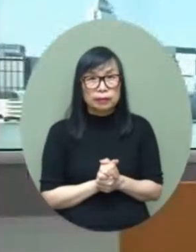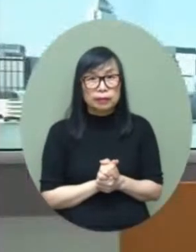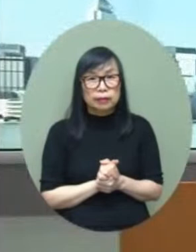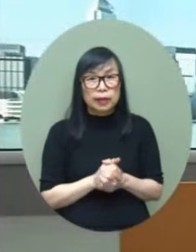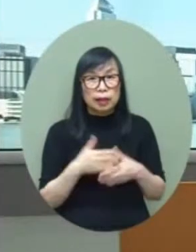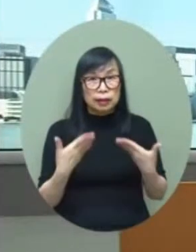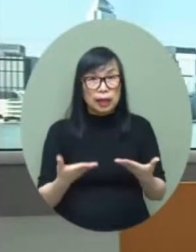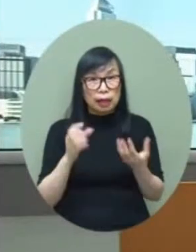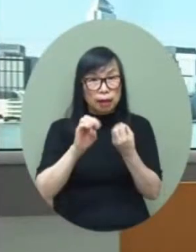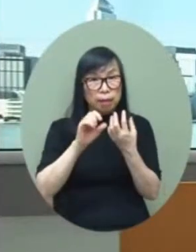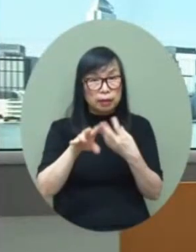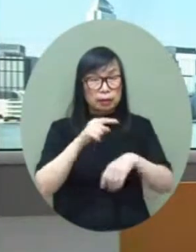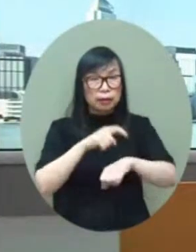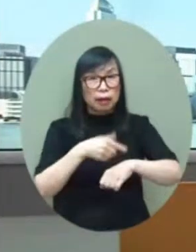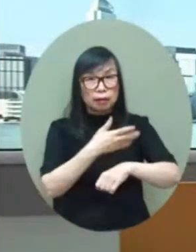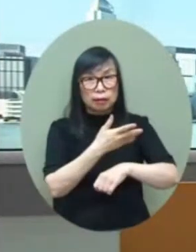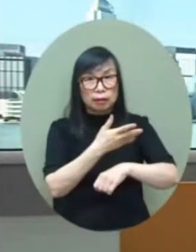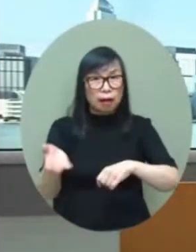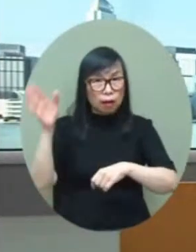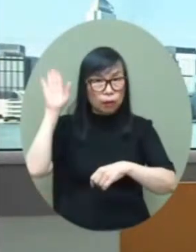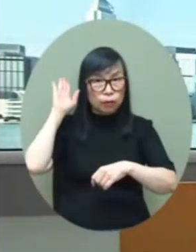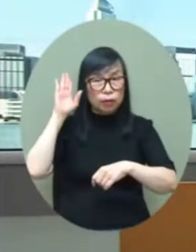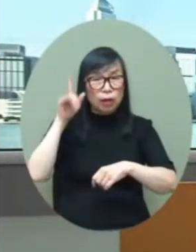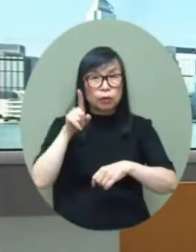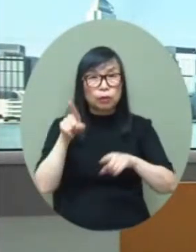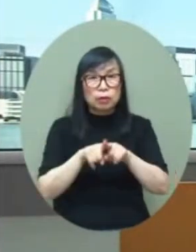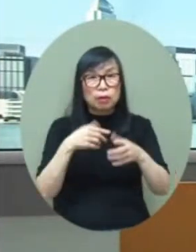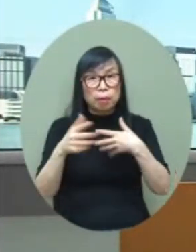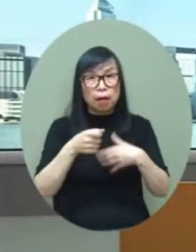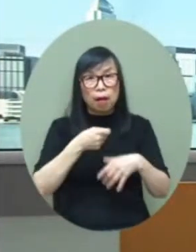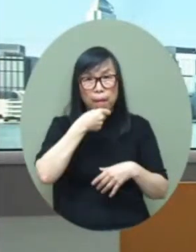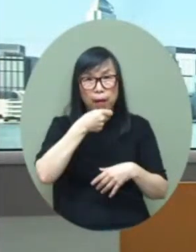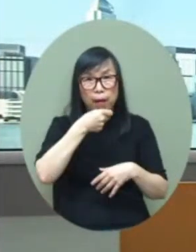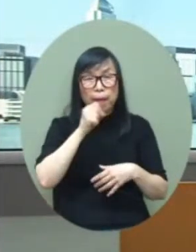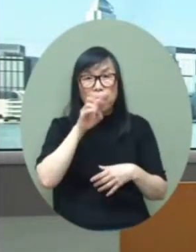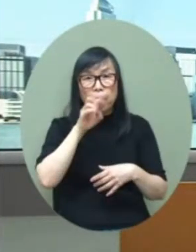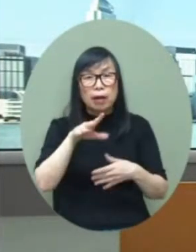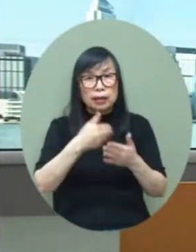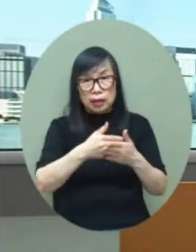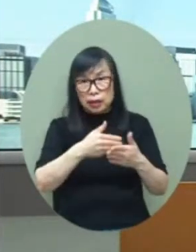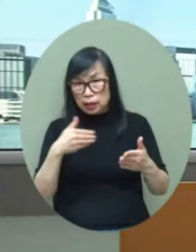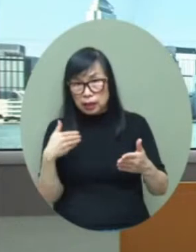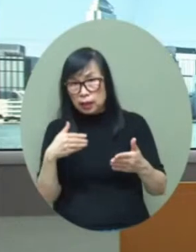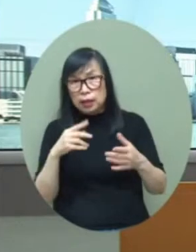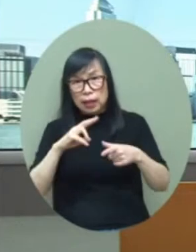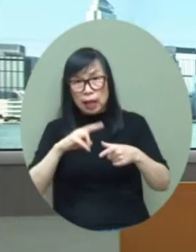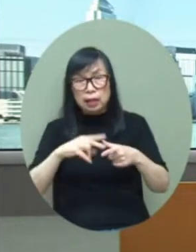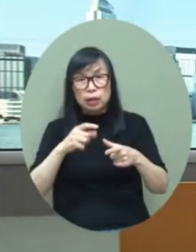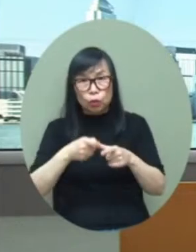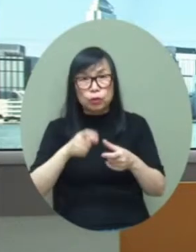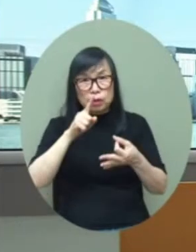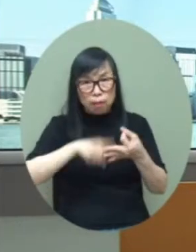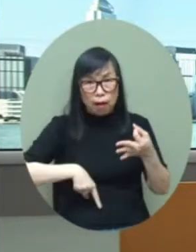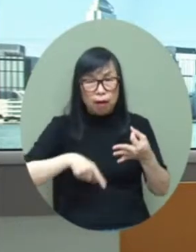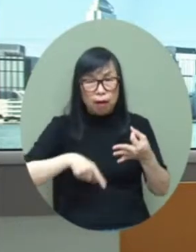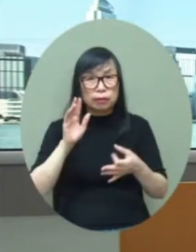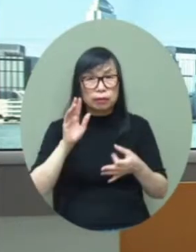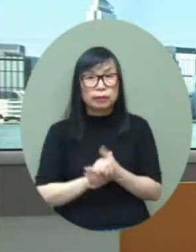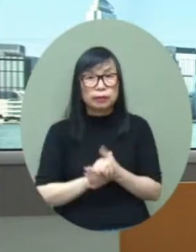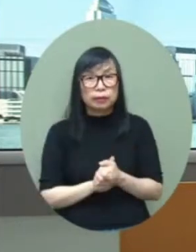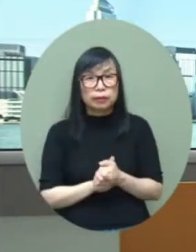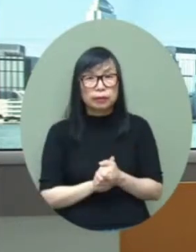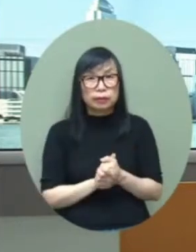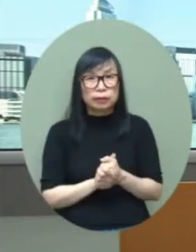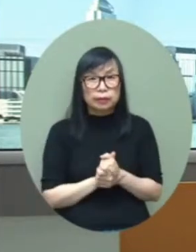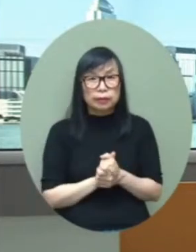remain vigilant. It's now time for questions. Please raise your hands and wait for the microphone. Before putting